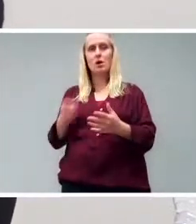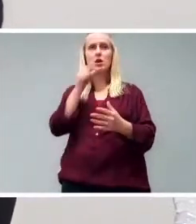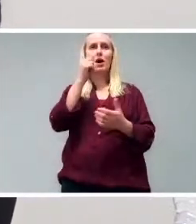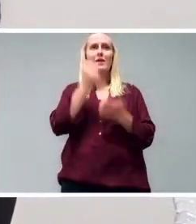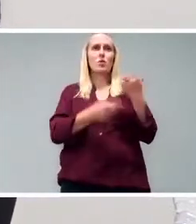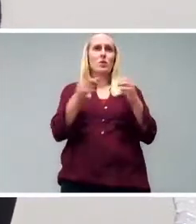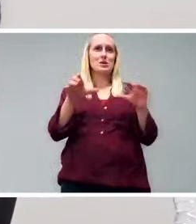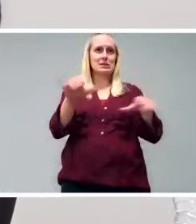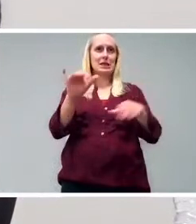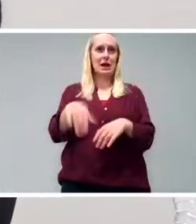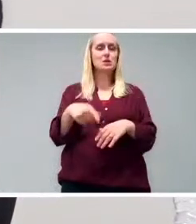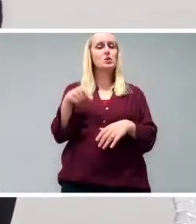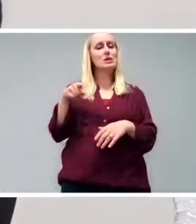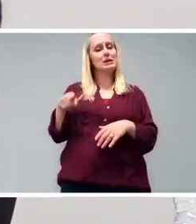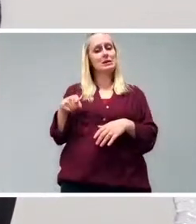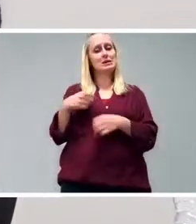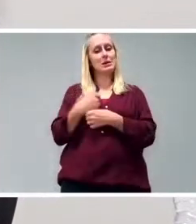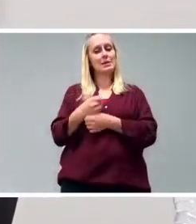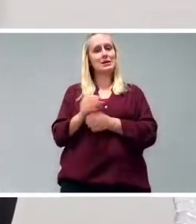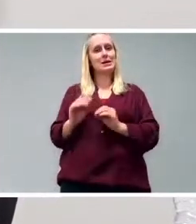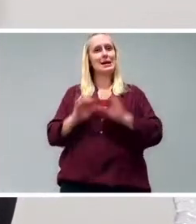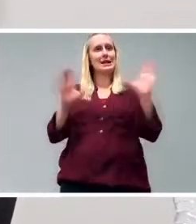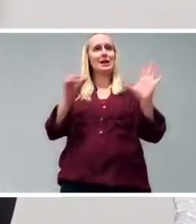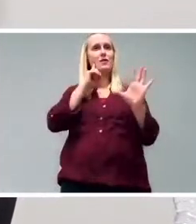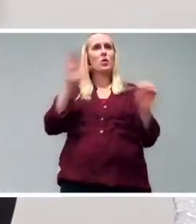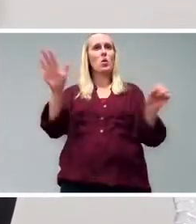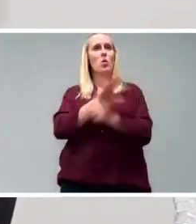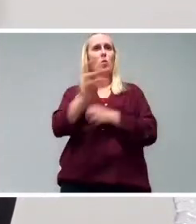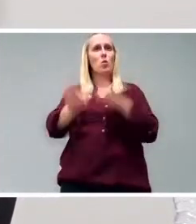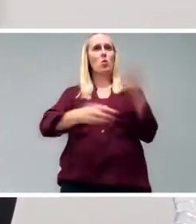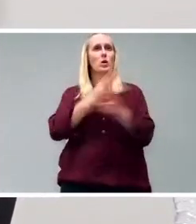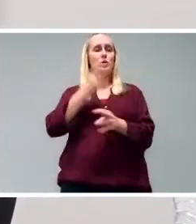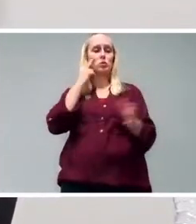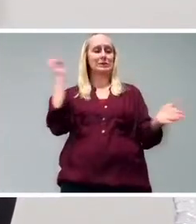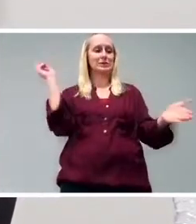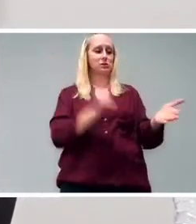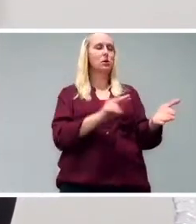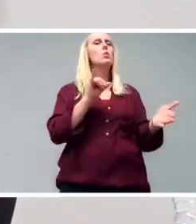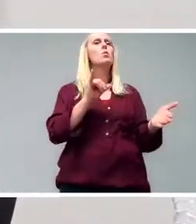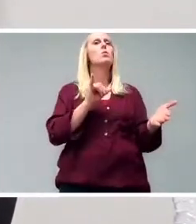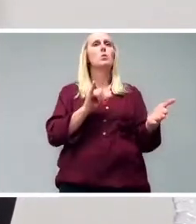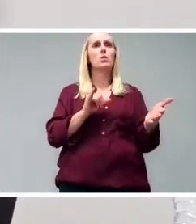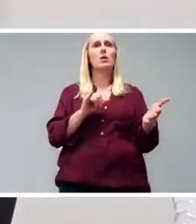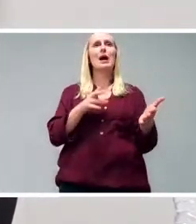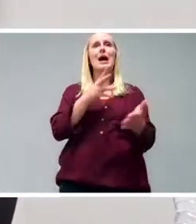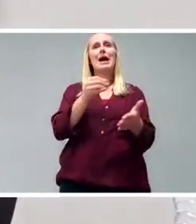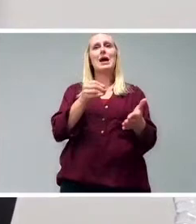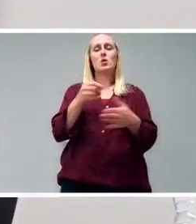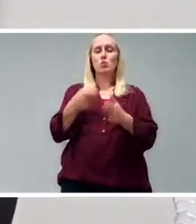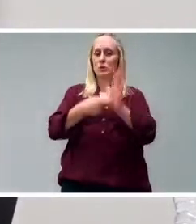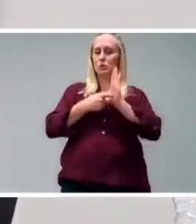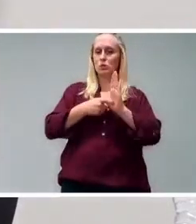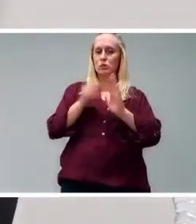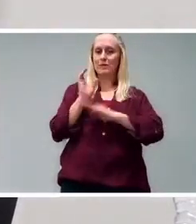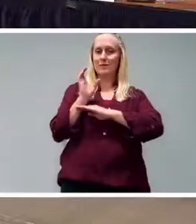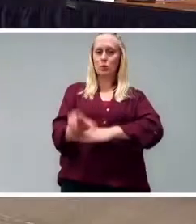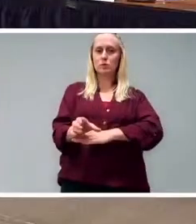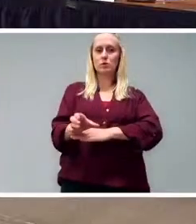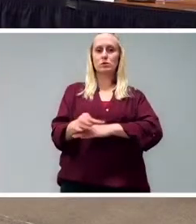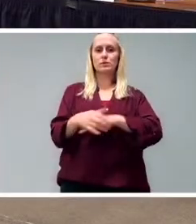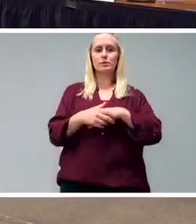makes it real clear for all the world to see, and it makes it enforceable for subsequent owners.